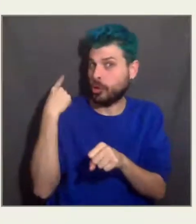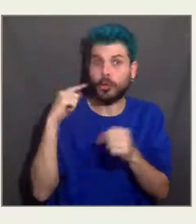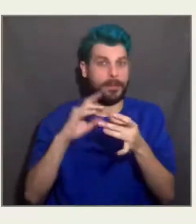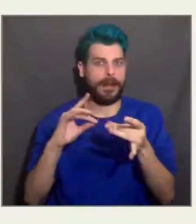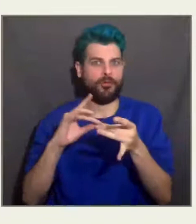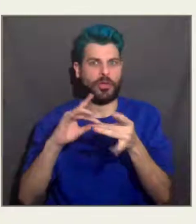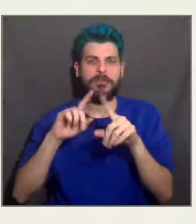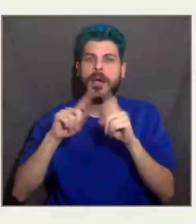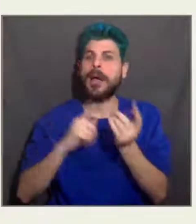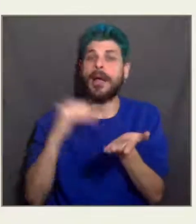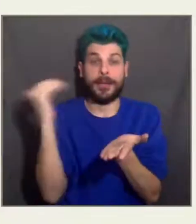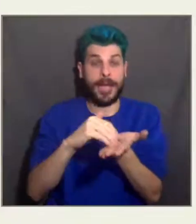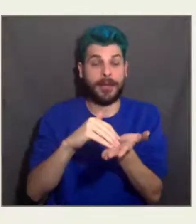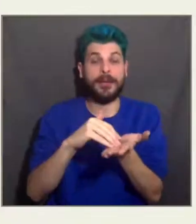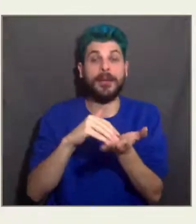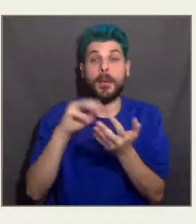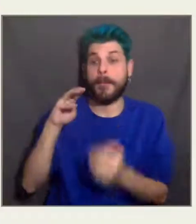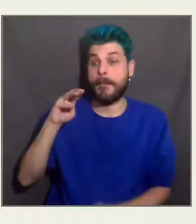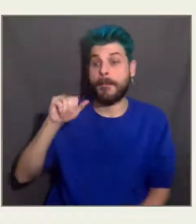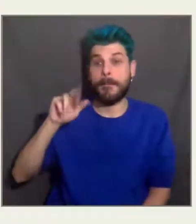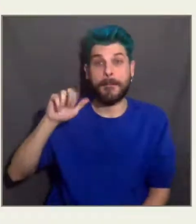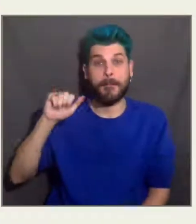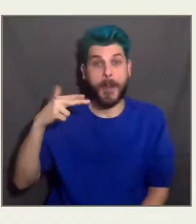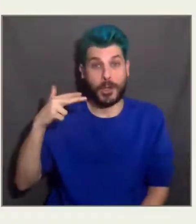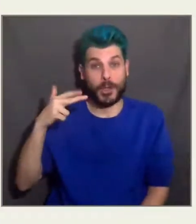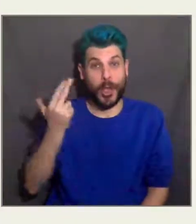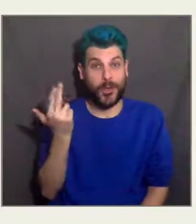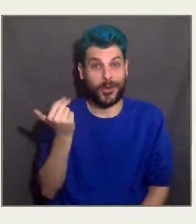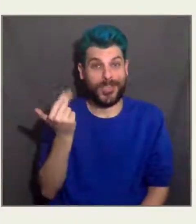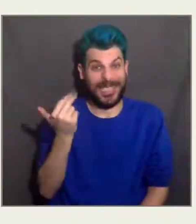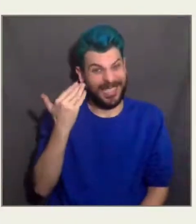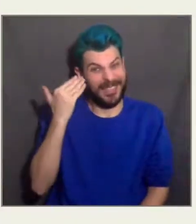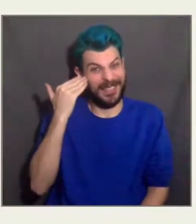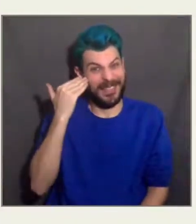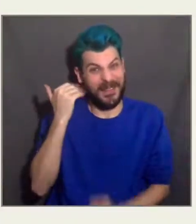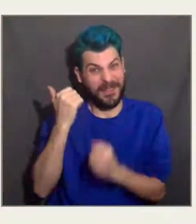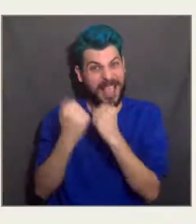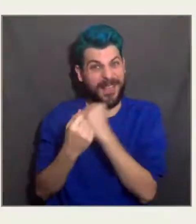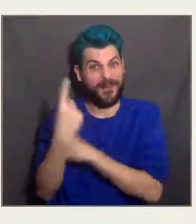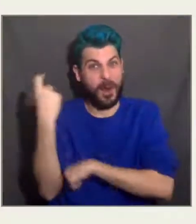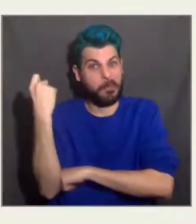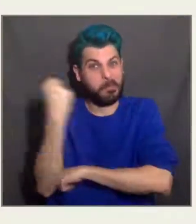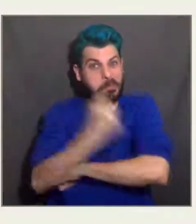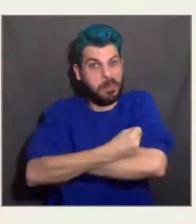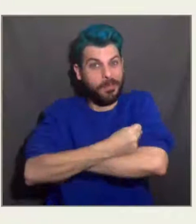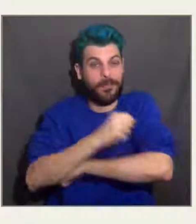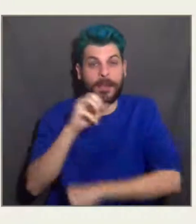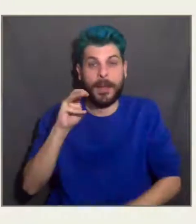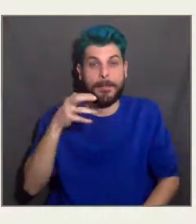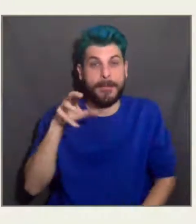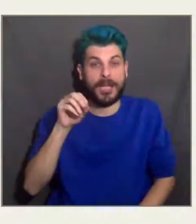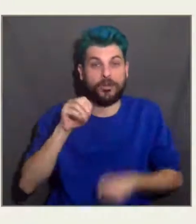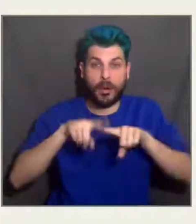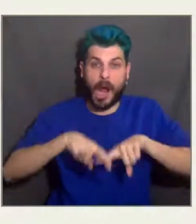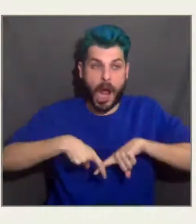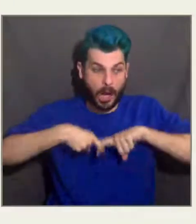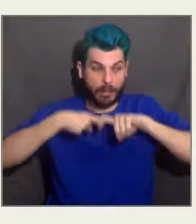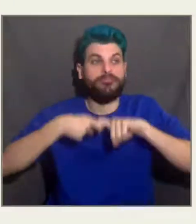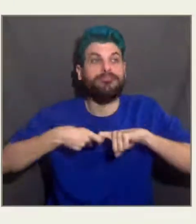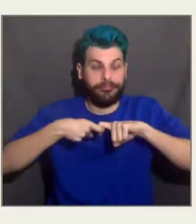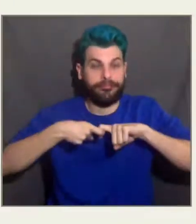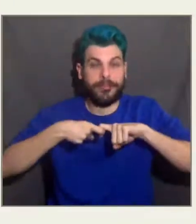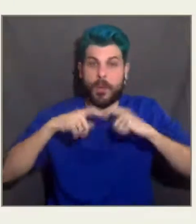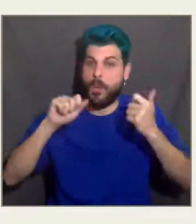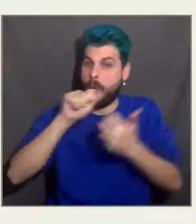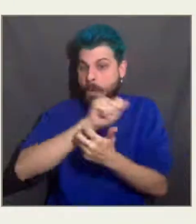we shut down March 13th as Metro across many of our, all of the venues, that affected the